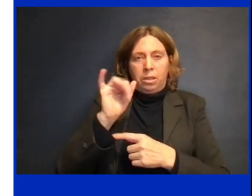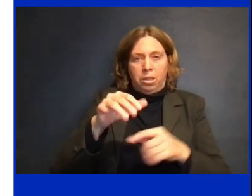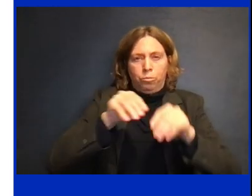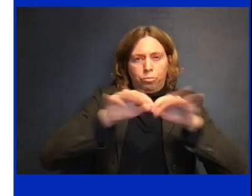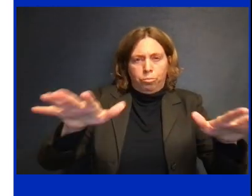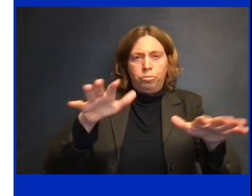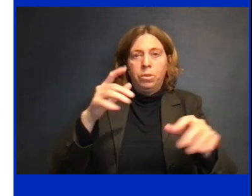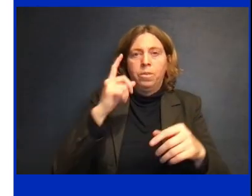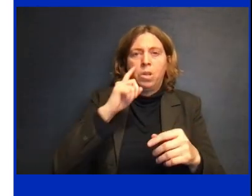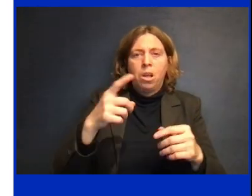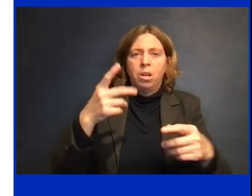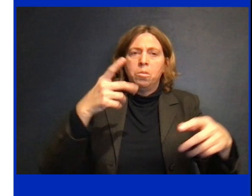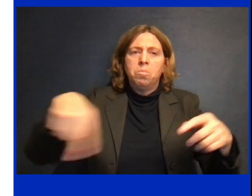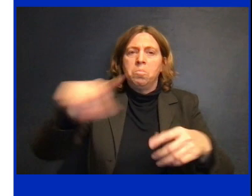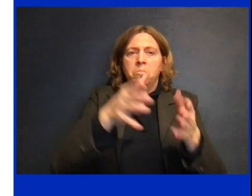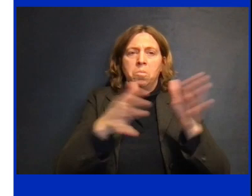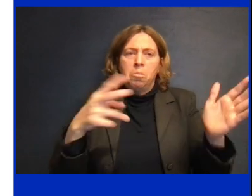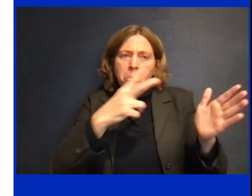and the Javits Center,